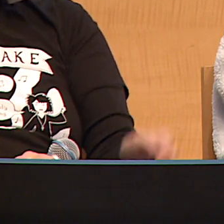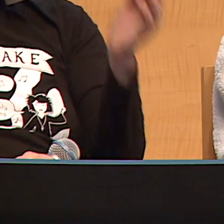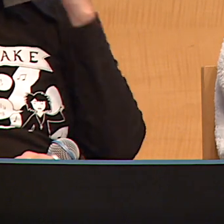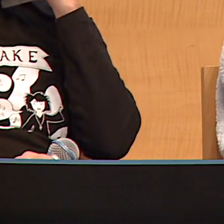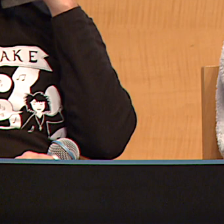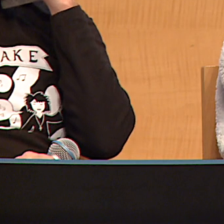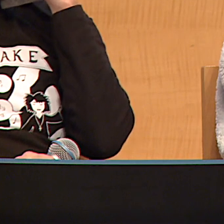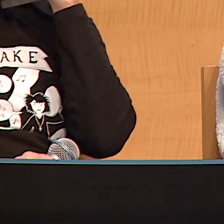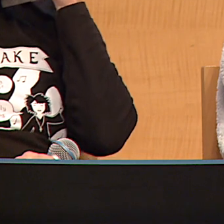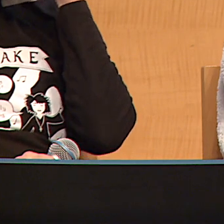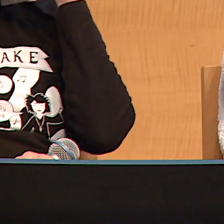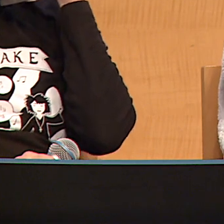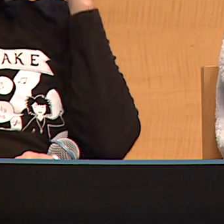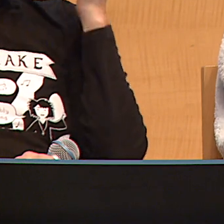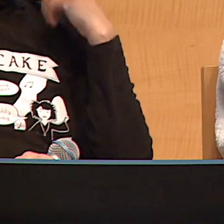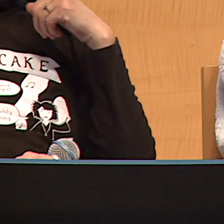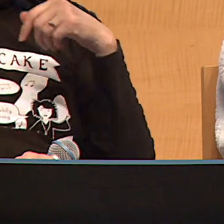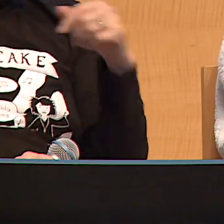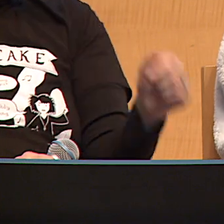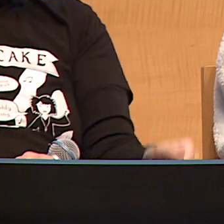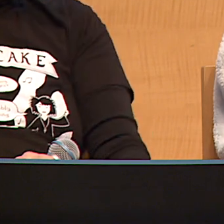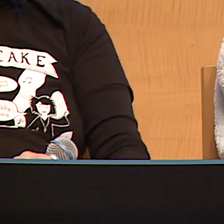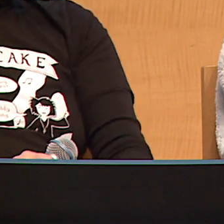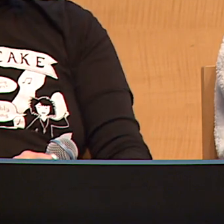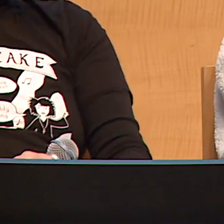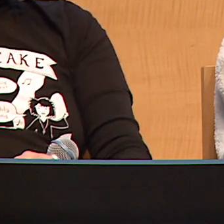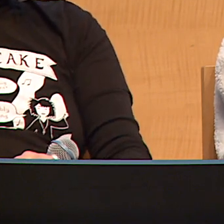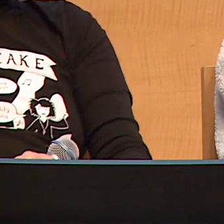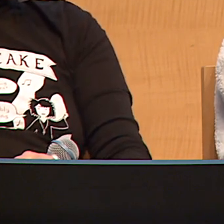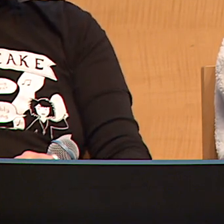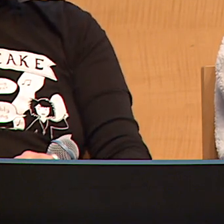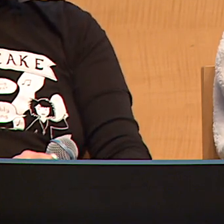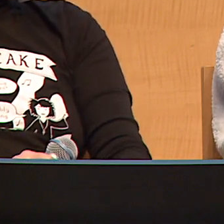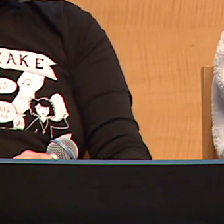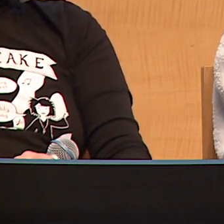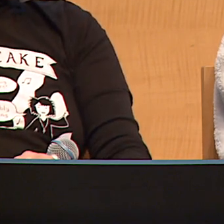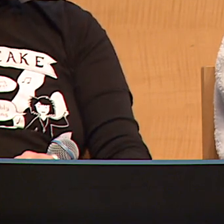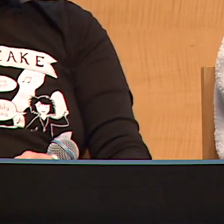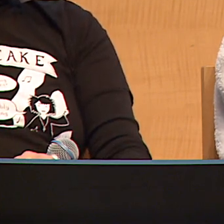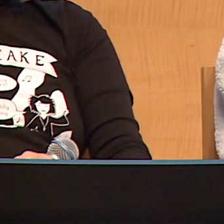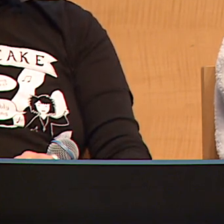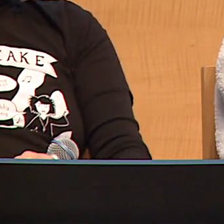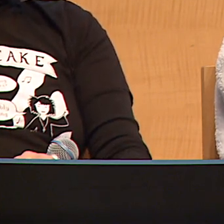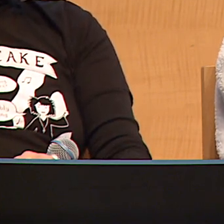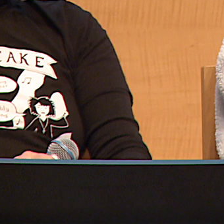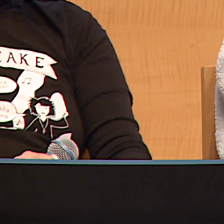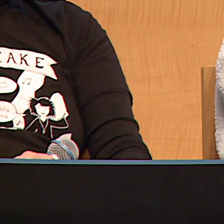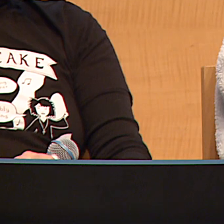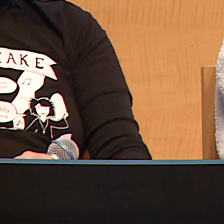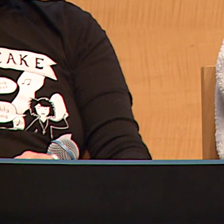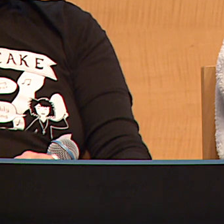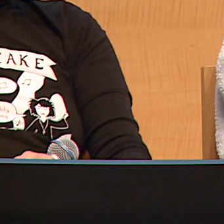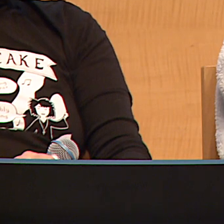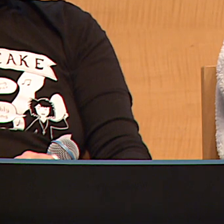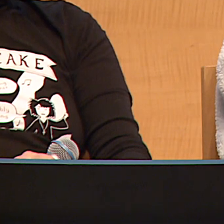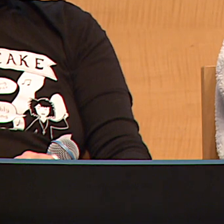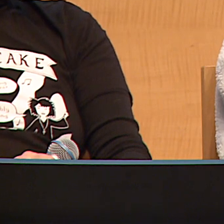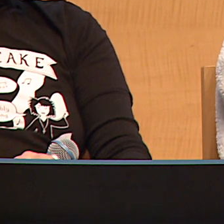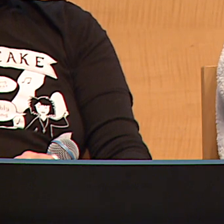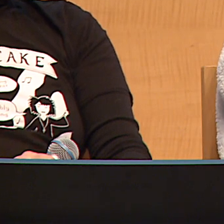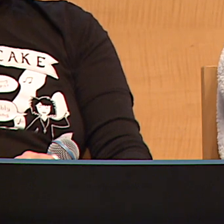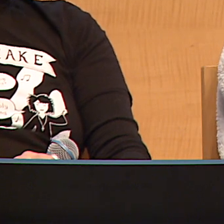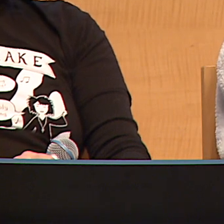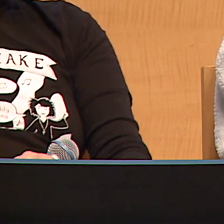queer lesbian erotic poems. And I also make just queer comic smut online for free. And